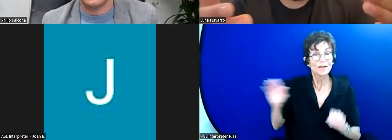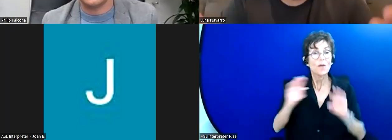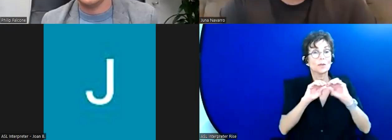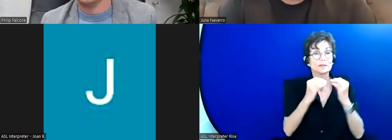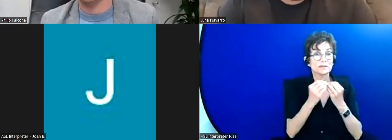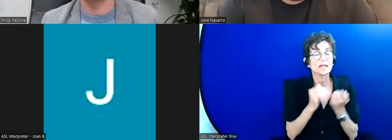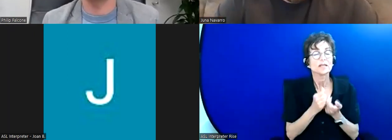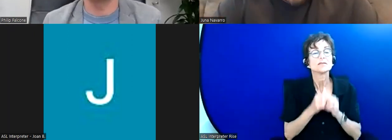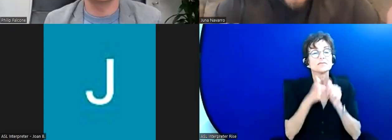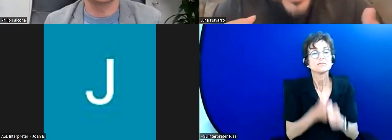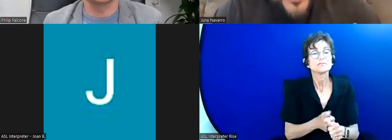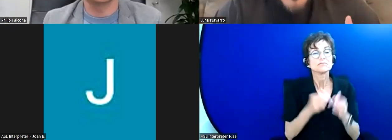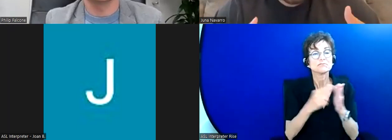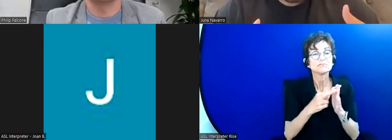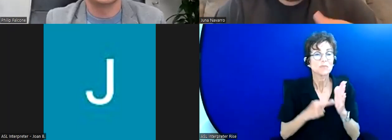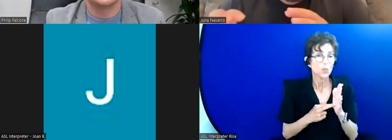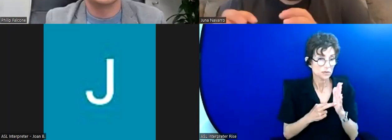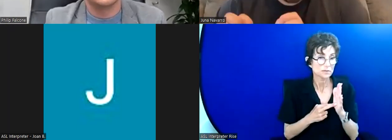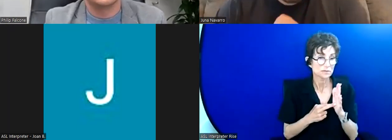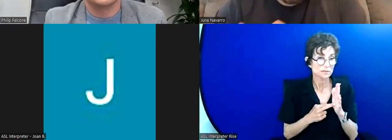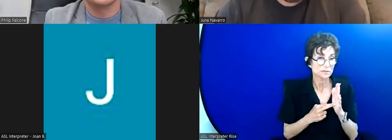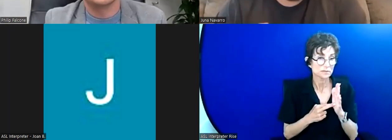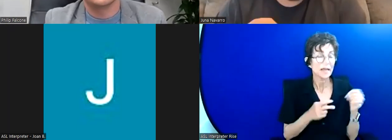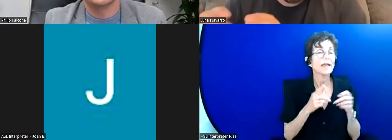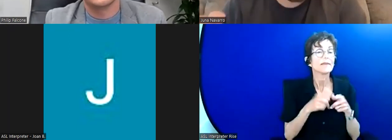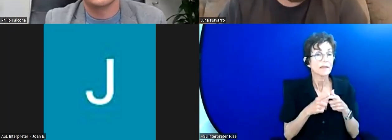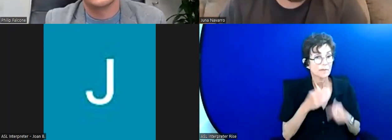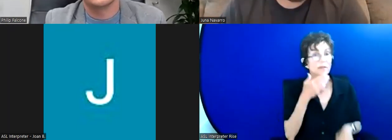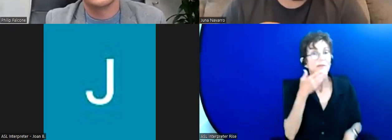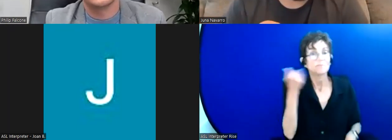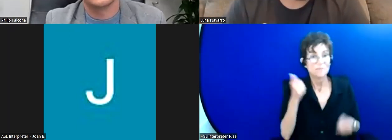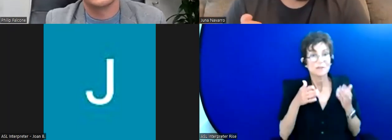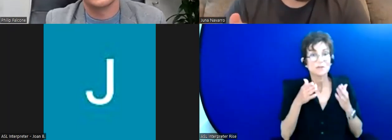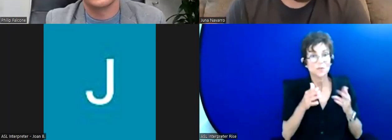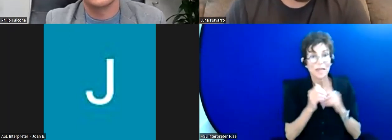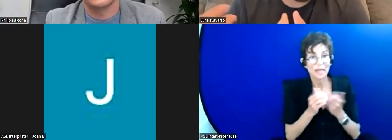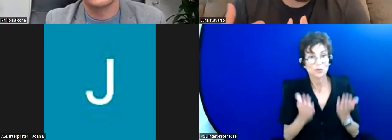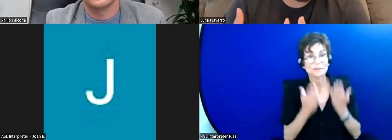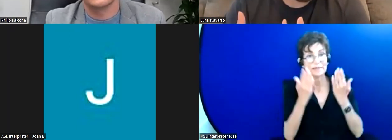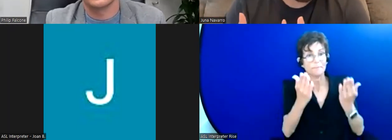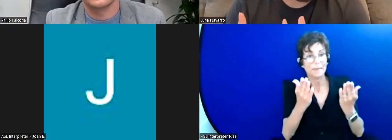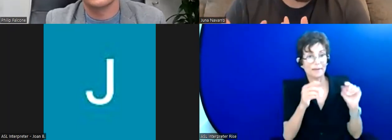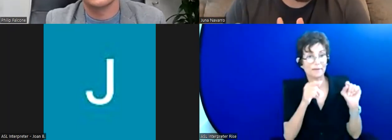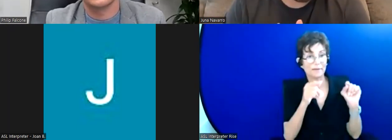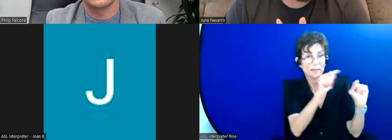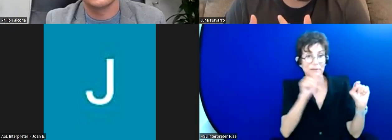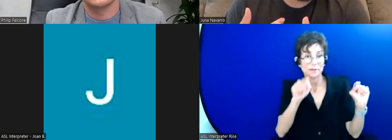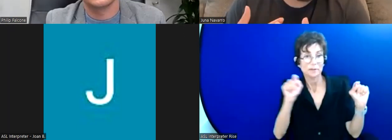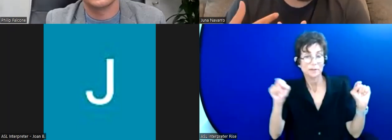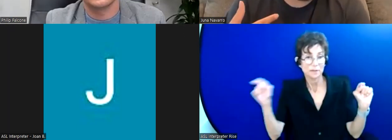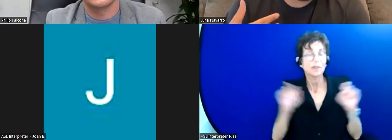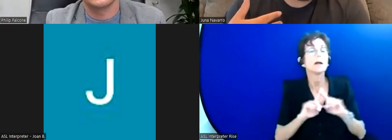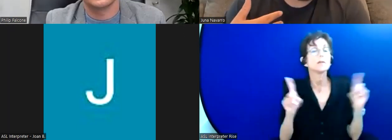like the best way to being able to communicate or submit something. But when an